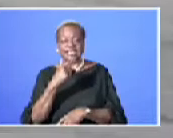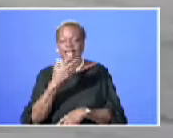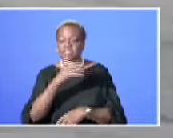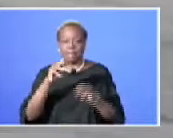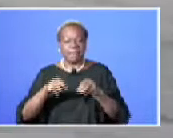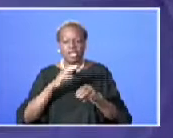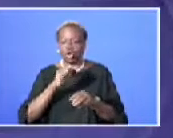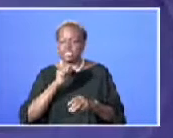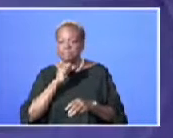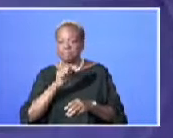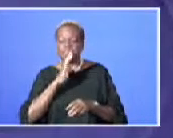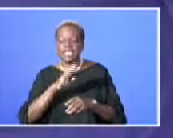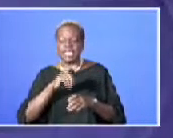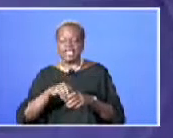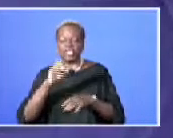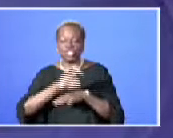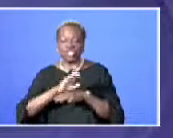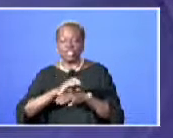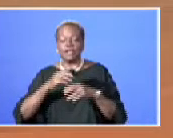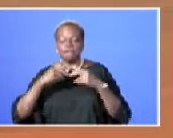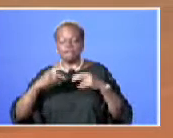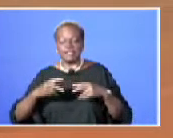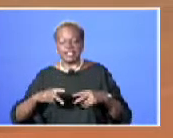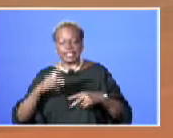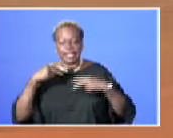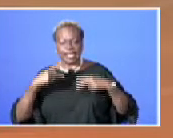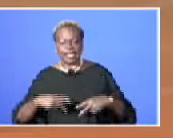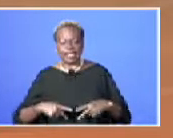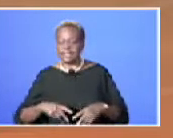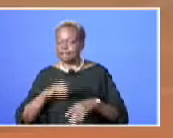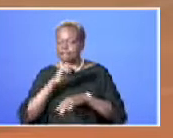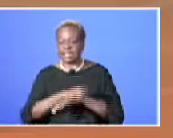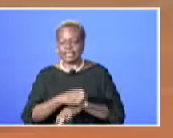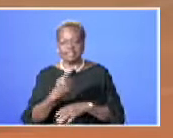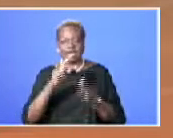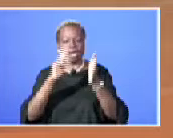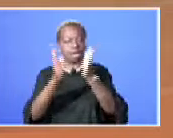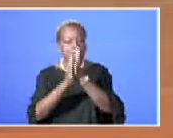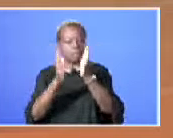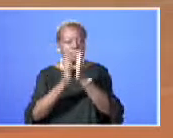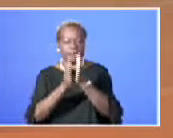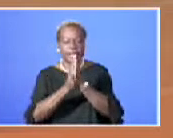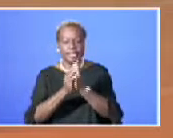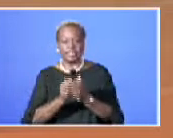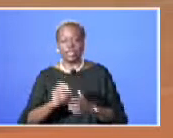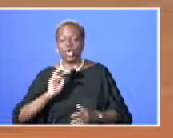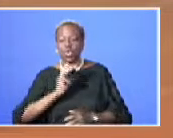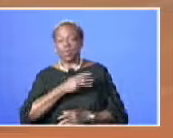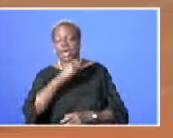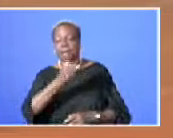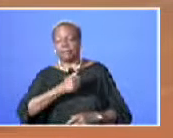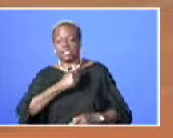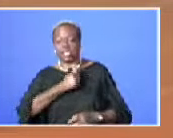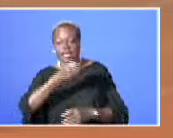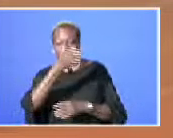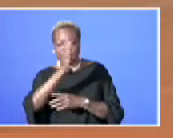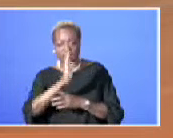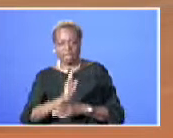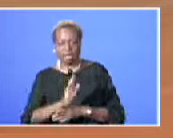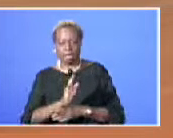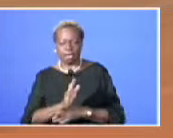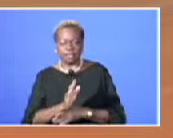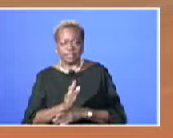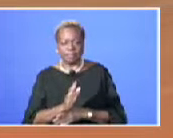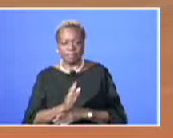church physically, that is not affecting their praise. We're appreciating God for His goodness towards us. We can feel His grace and His mercy as we're in